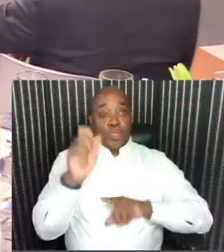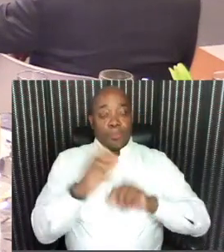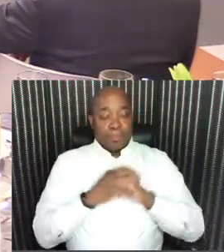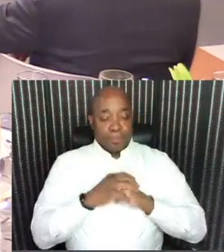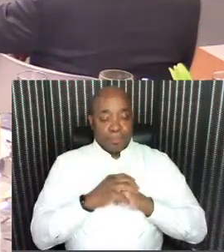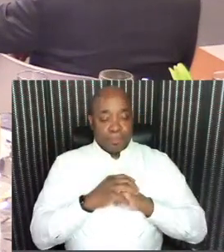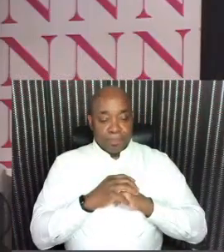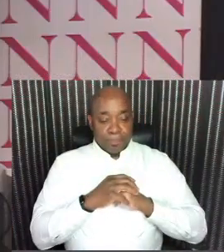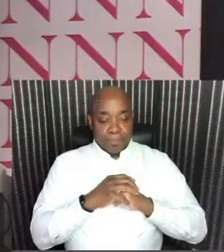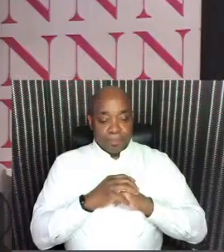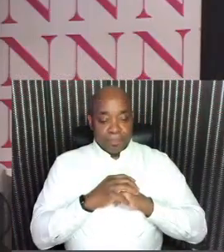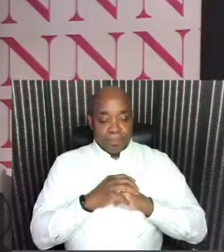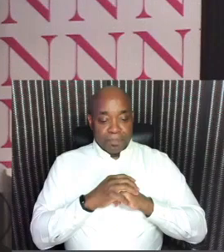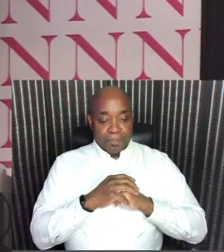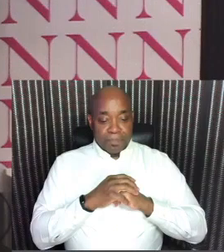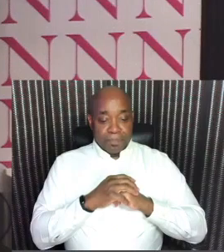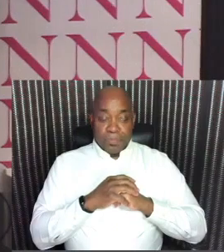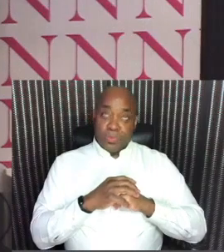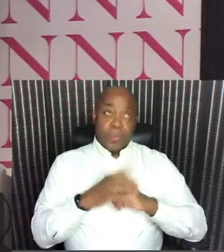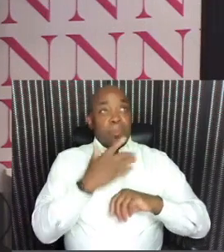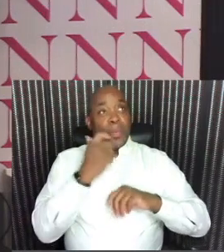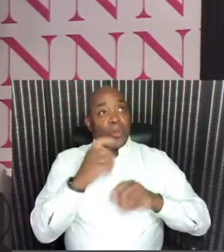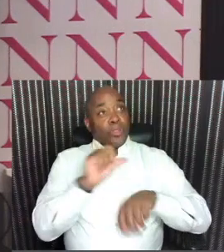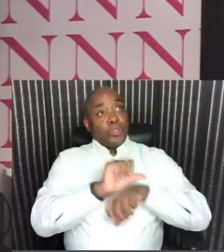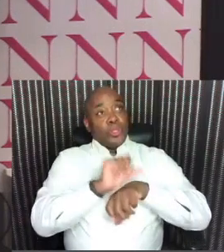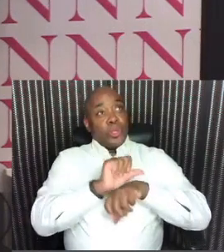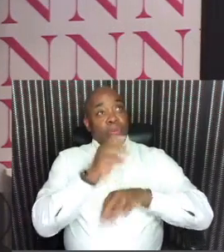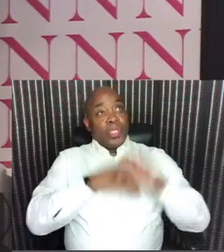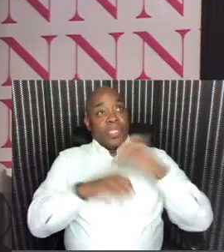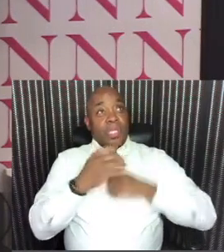have a job and not be homeless, so.